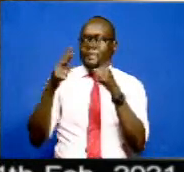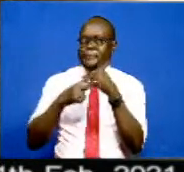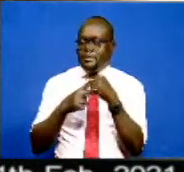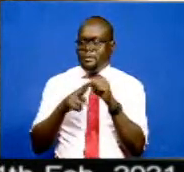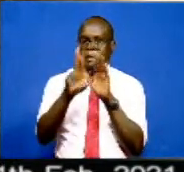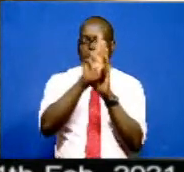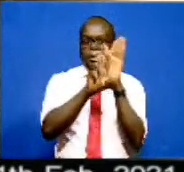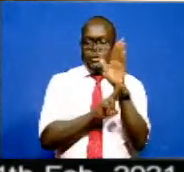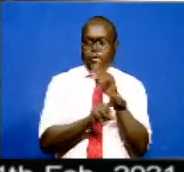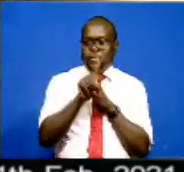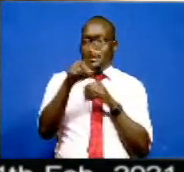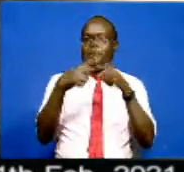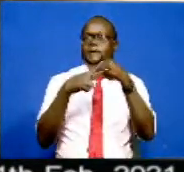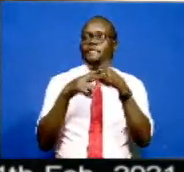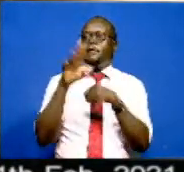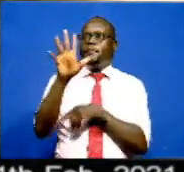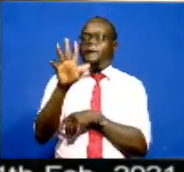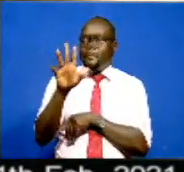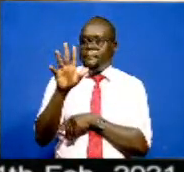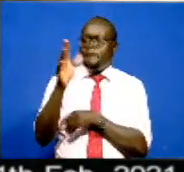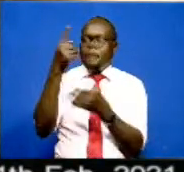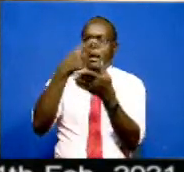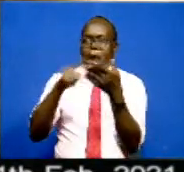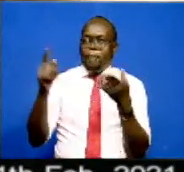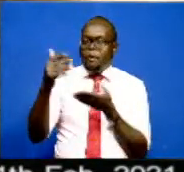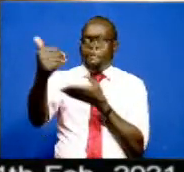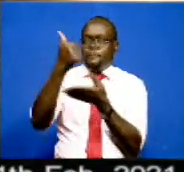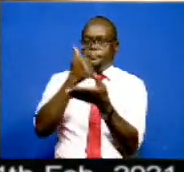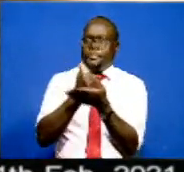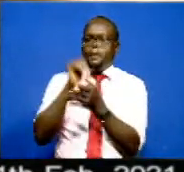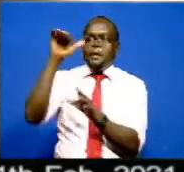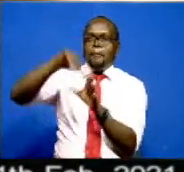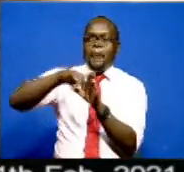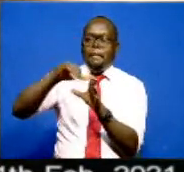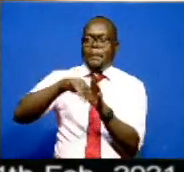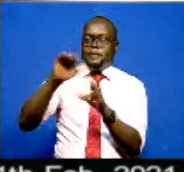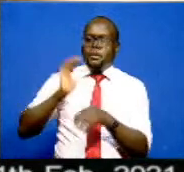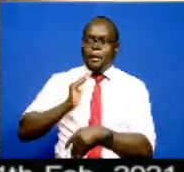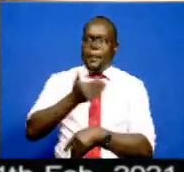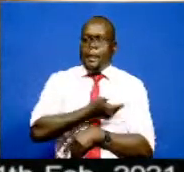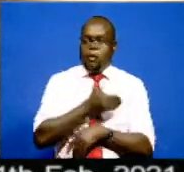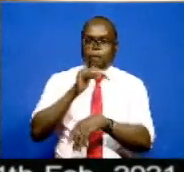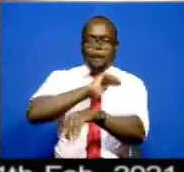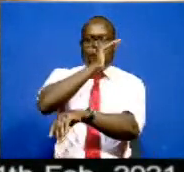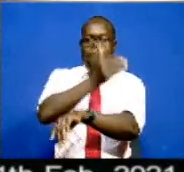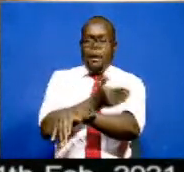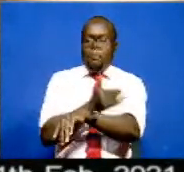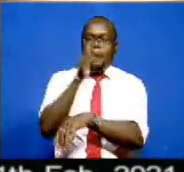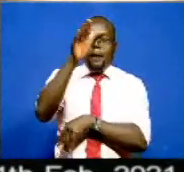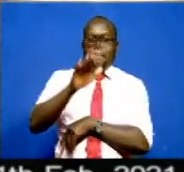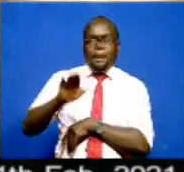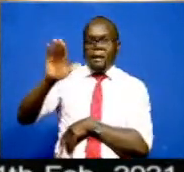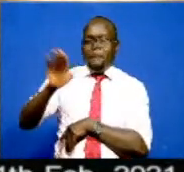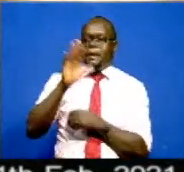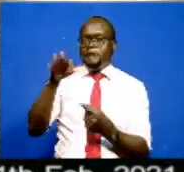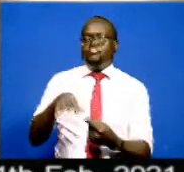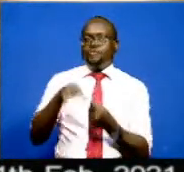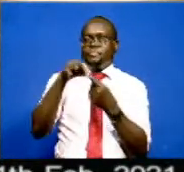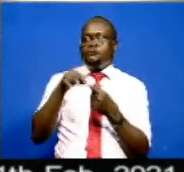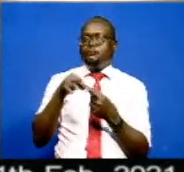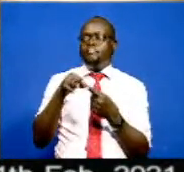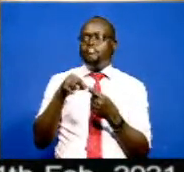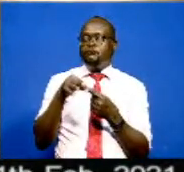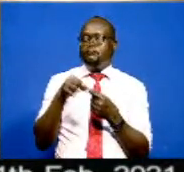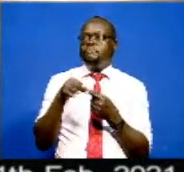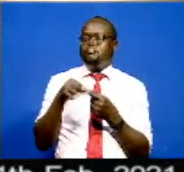under 175, this House approves the appointment of the following members to the Committee of Parliamentary Powers and Privileges, in addition to the